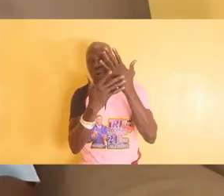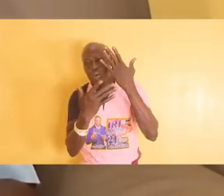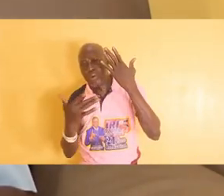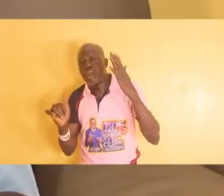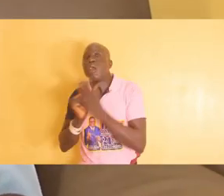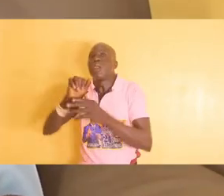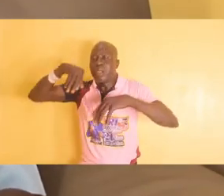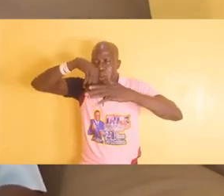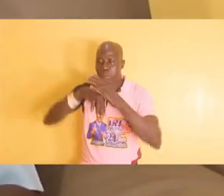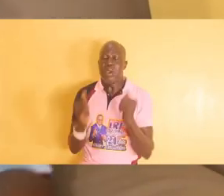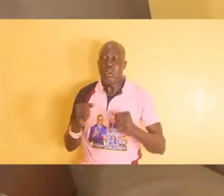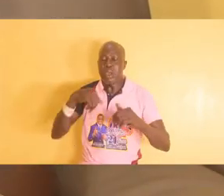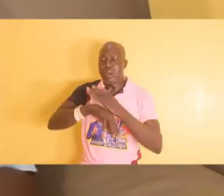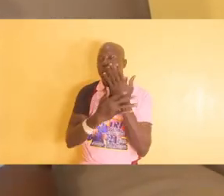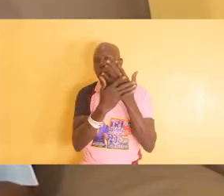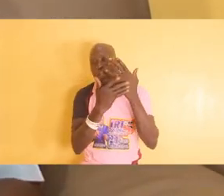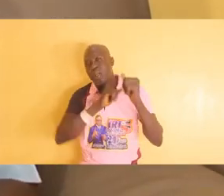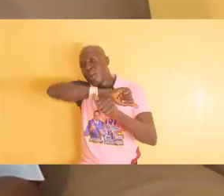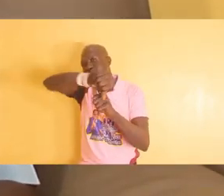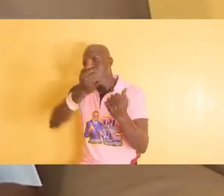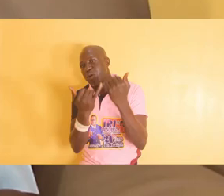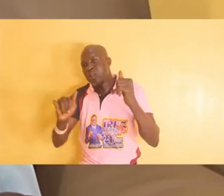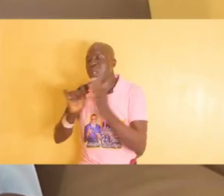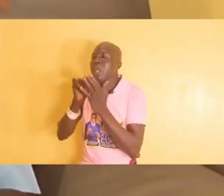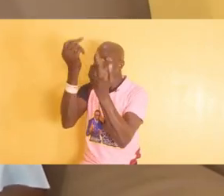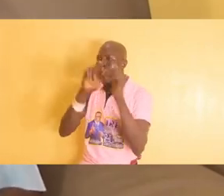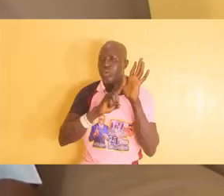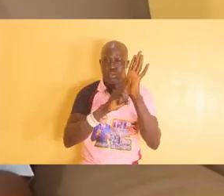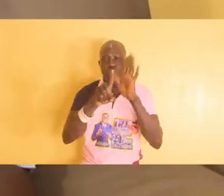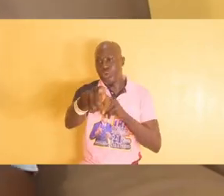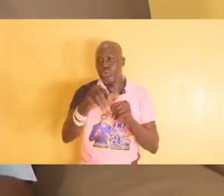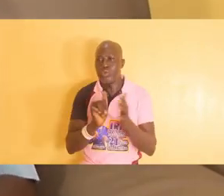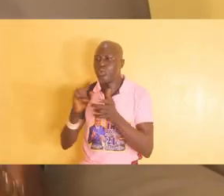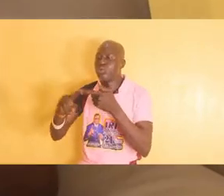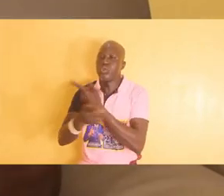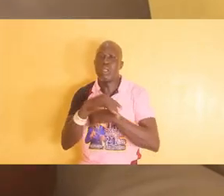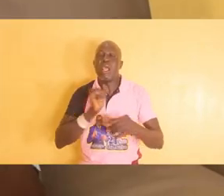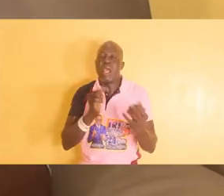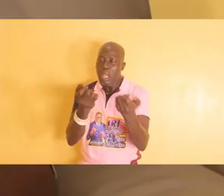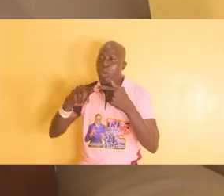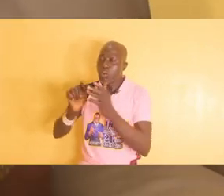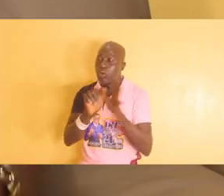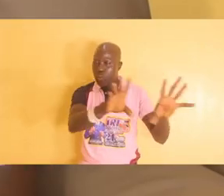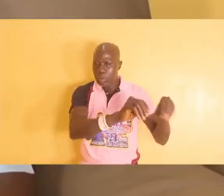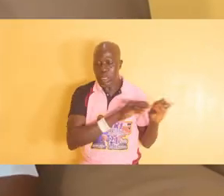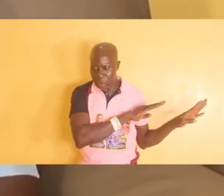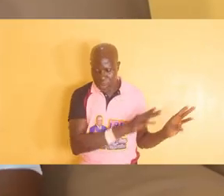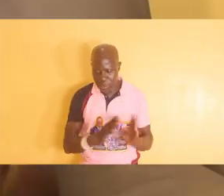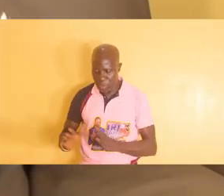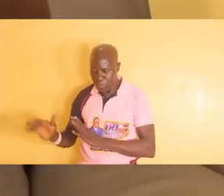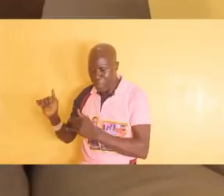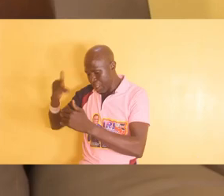oil. There is power in anointing. That way I want to show you today. And I want you to